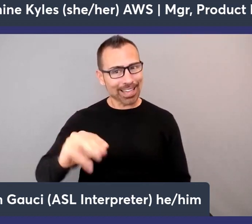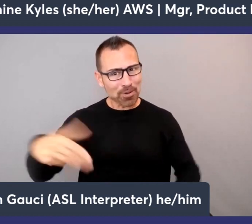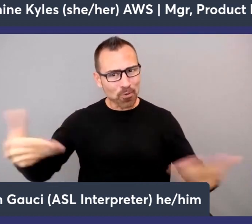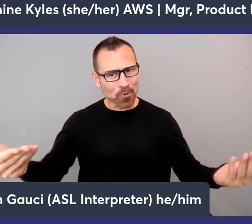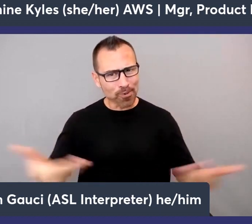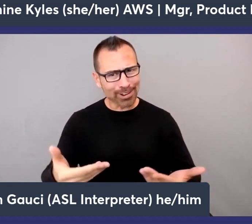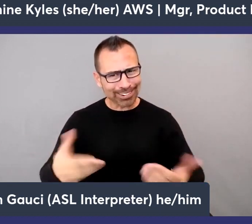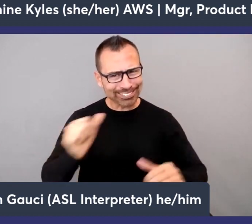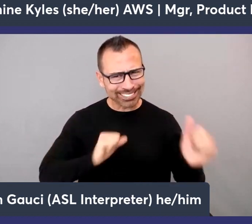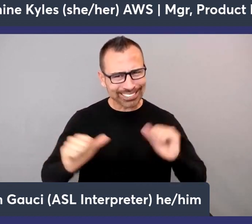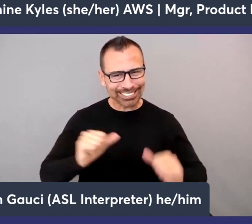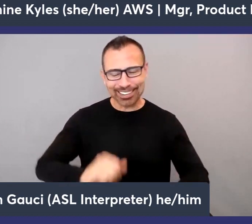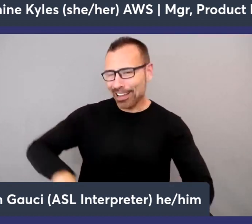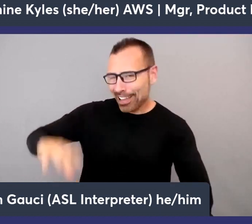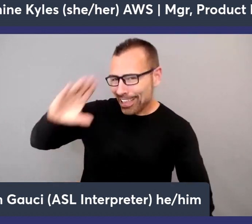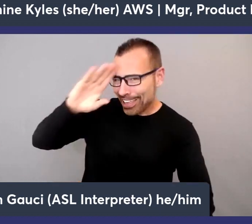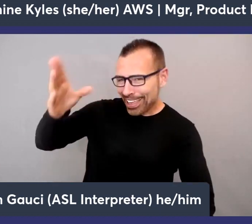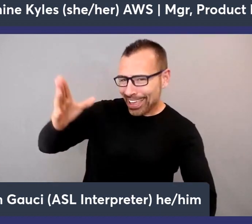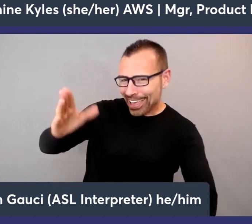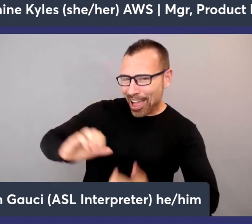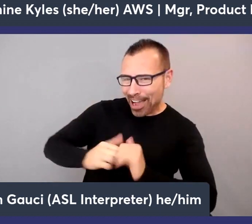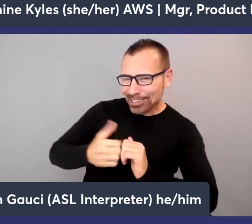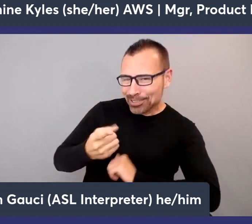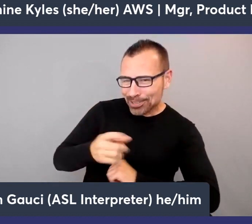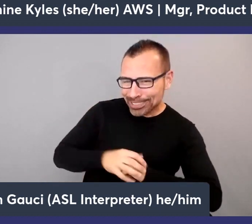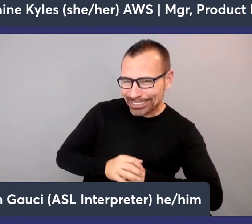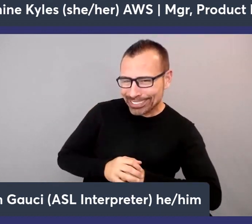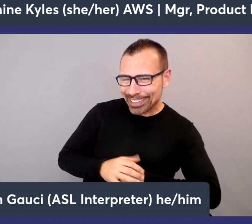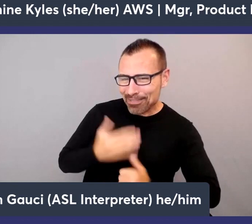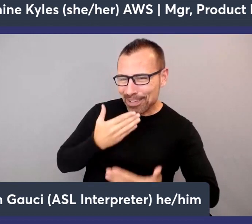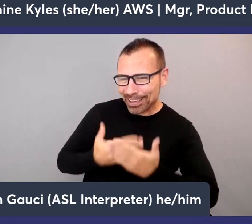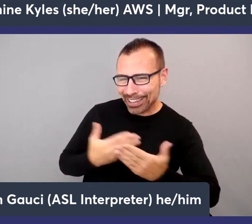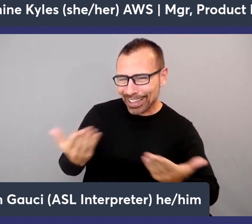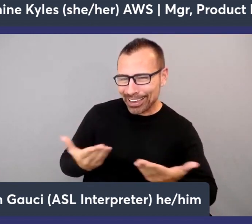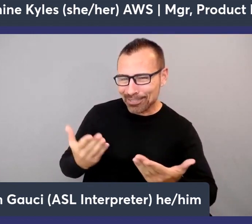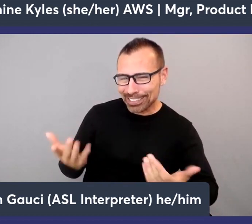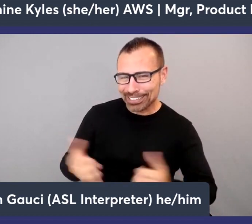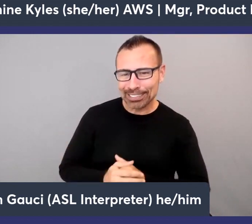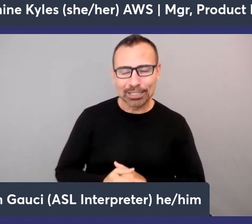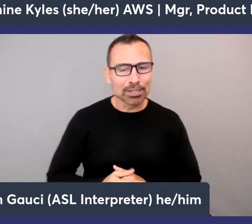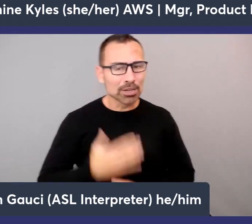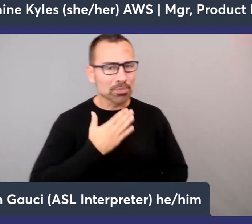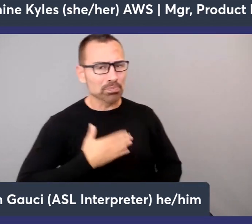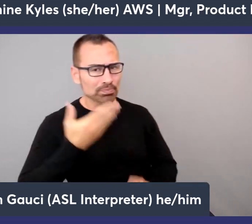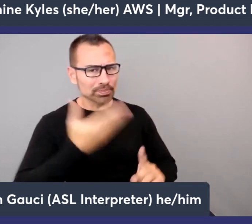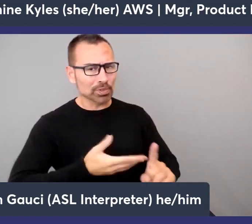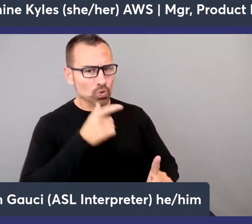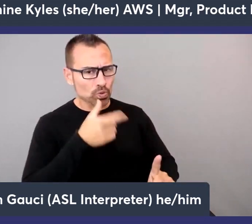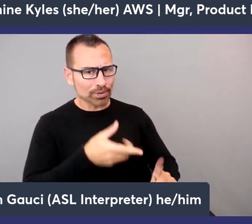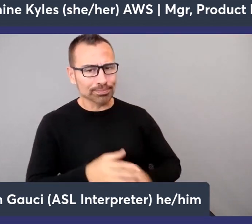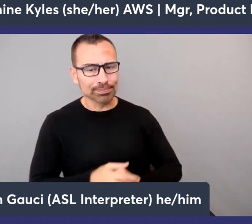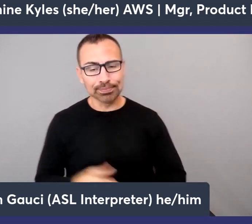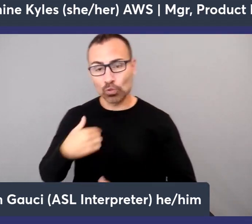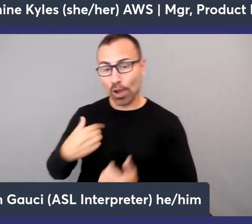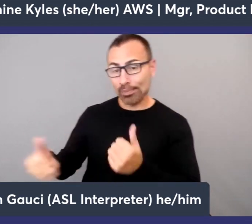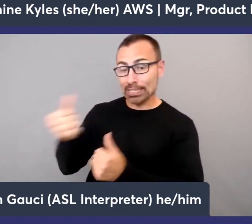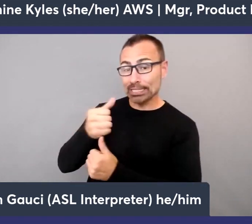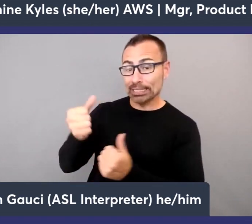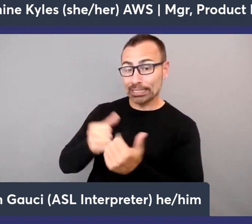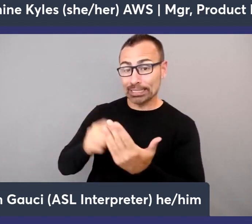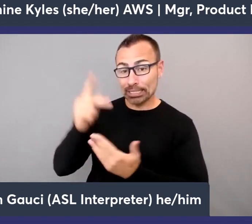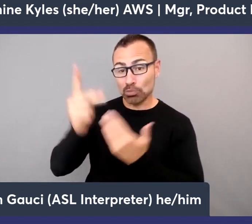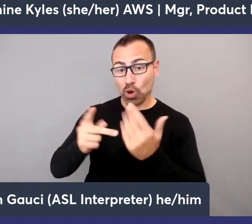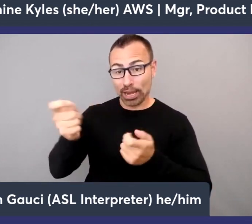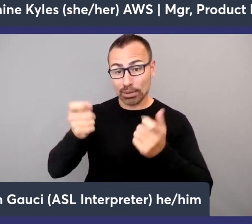show. Hey, how you doing? Good to be here. Please tell us about you. Yeah, I am a senior product manager on the